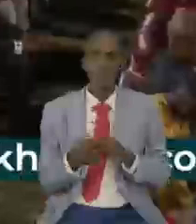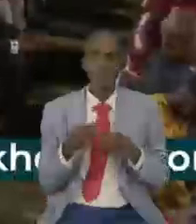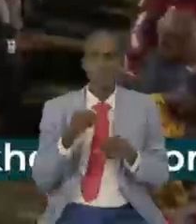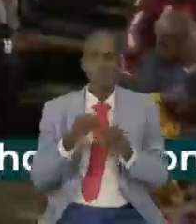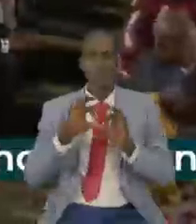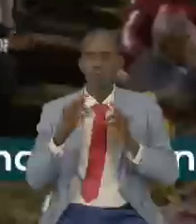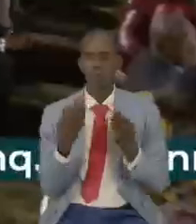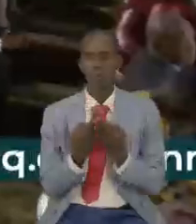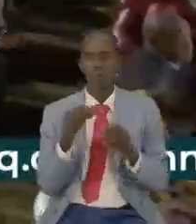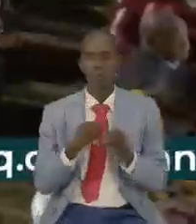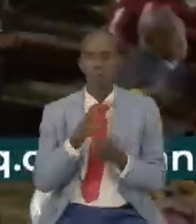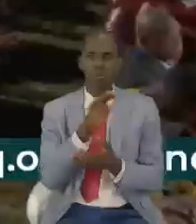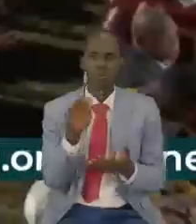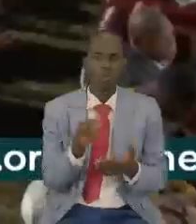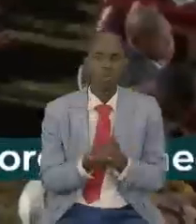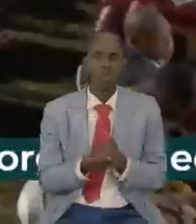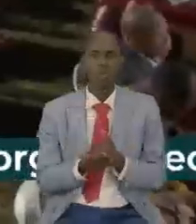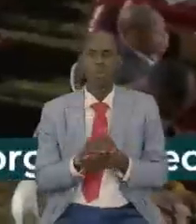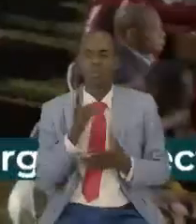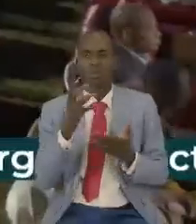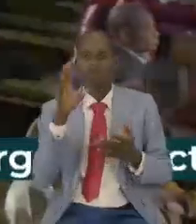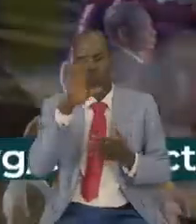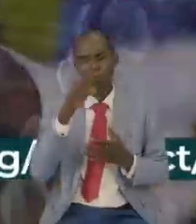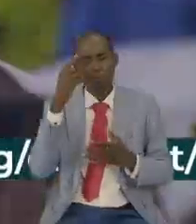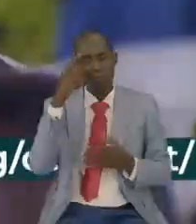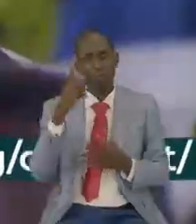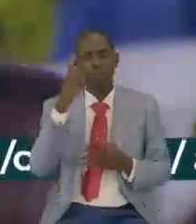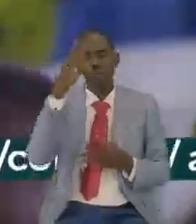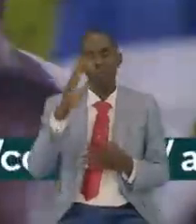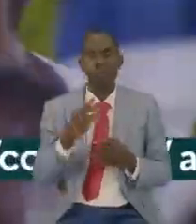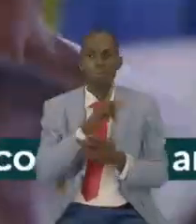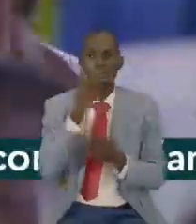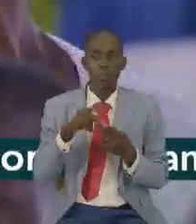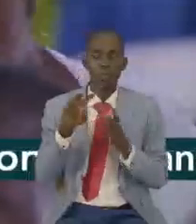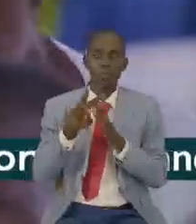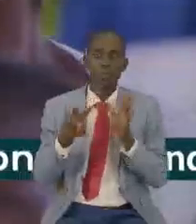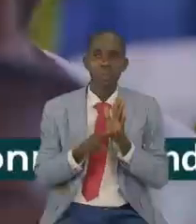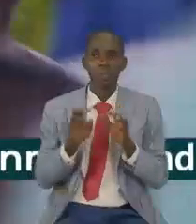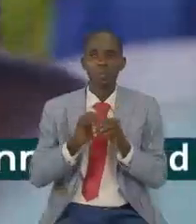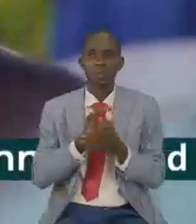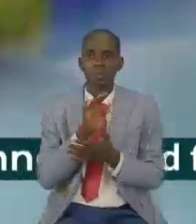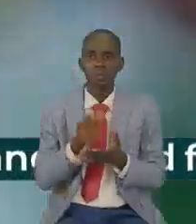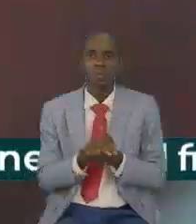there, Igbo may be there also, Eleme may be there, so you go and